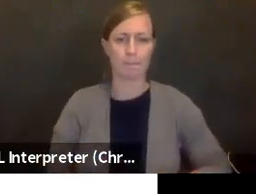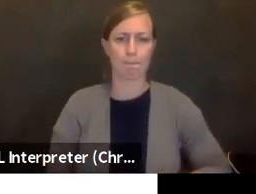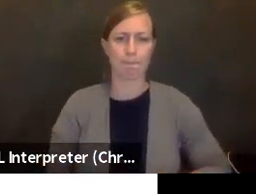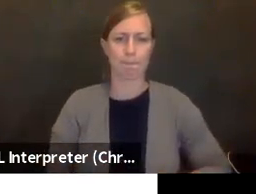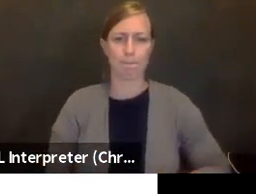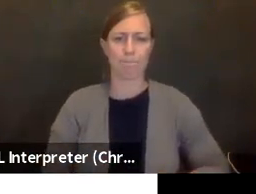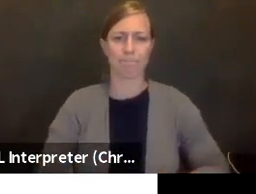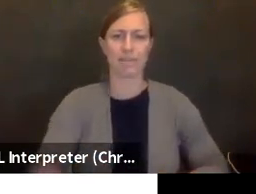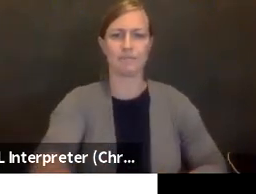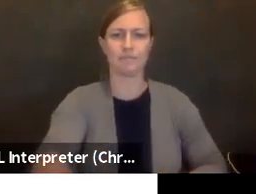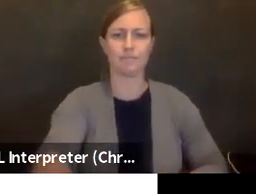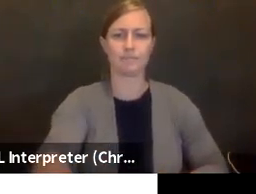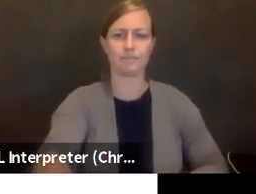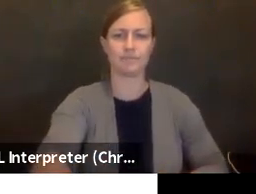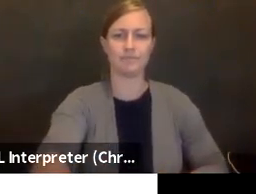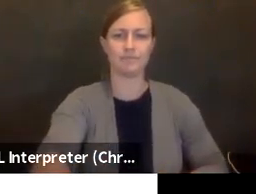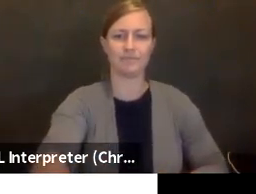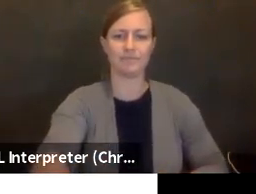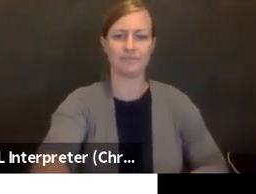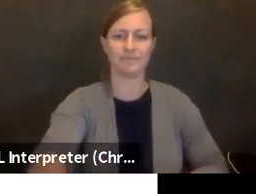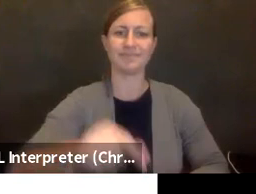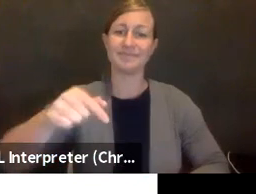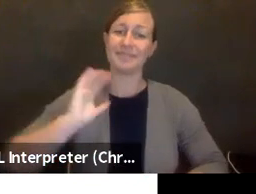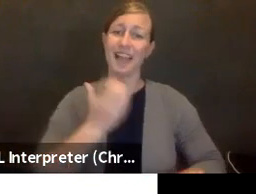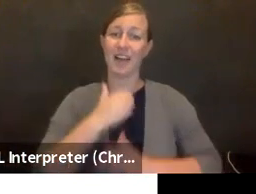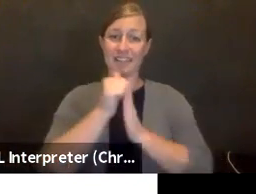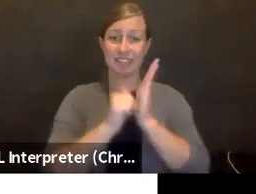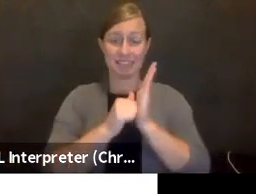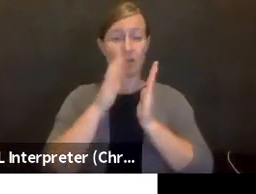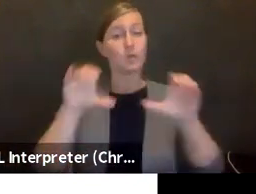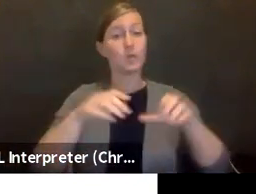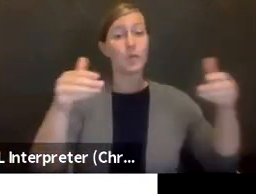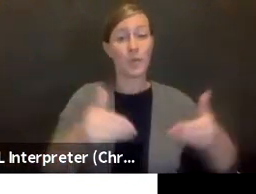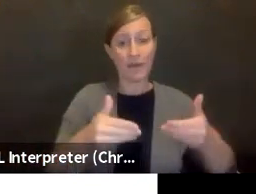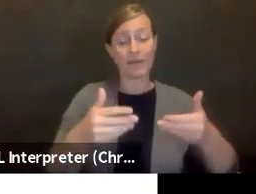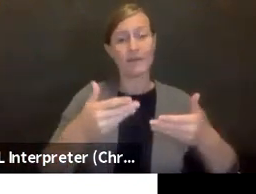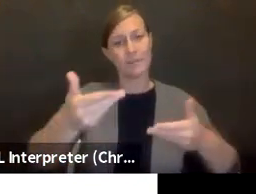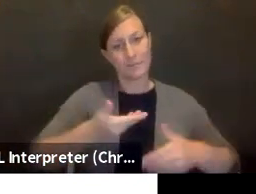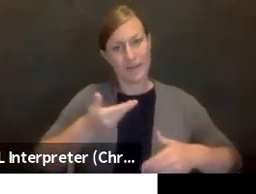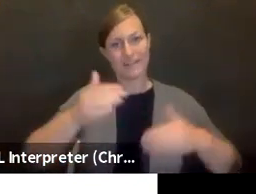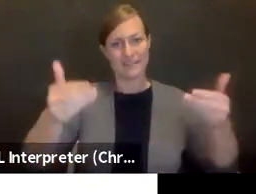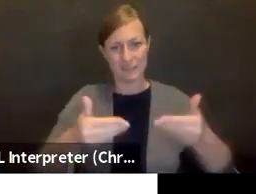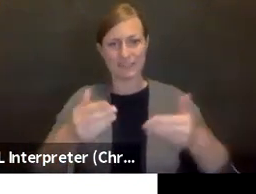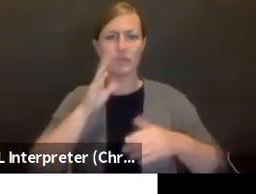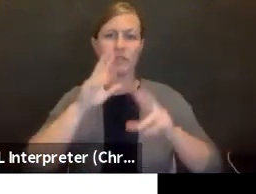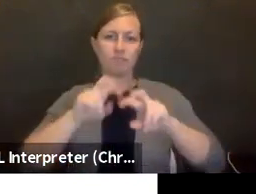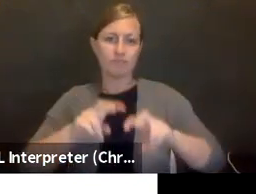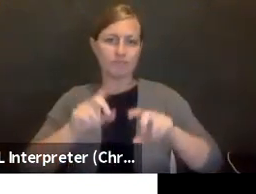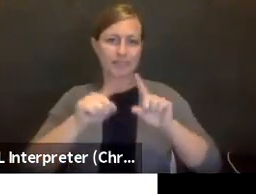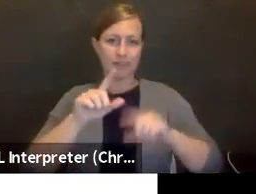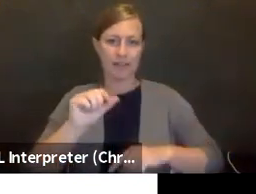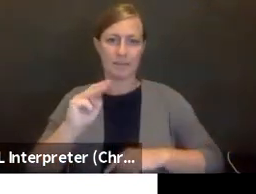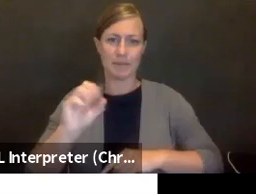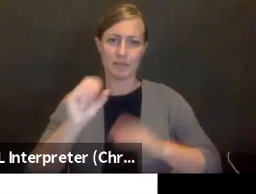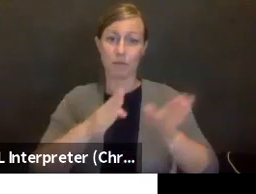Our agenda follows. We're going to do welcome and introductions. We're going to organize the LMS. We're going to look at different organization structures, which we